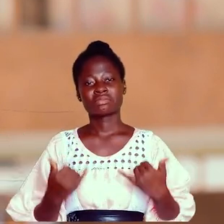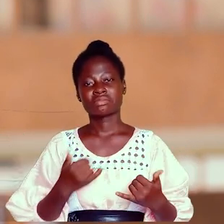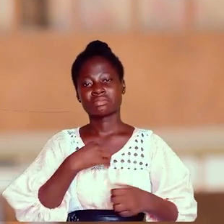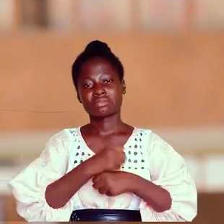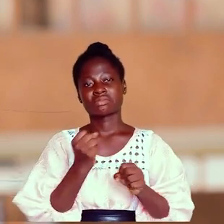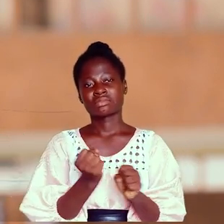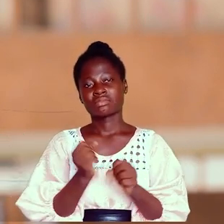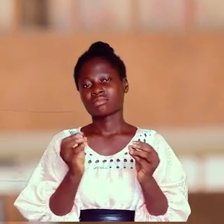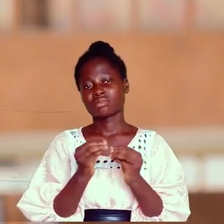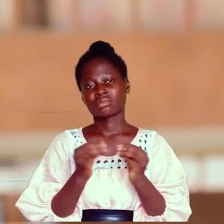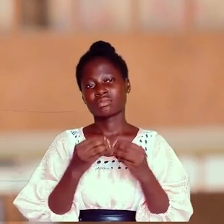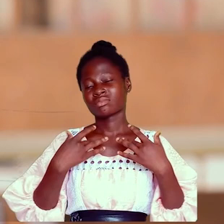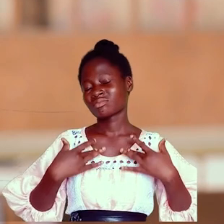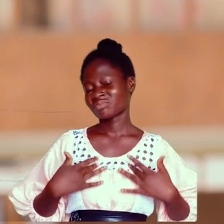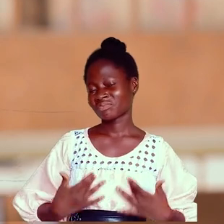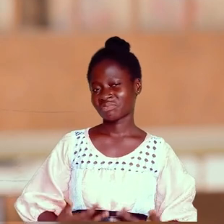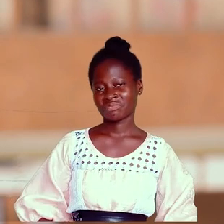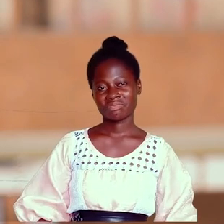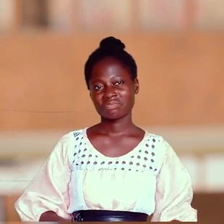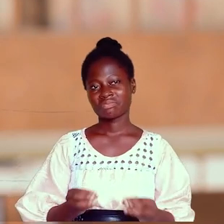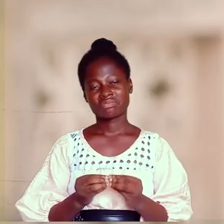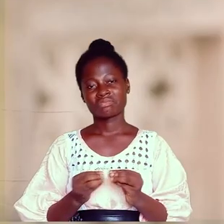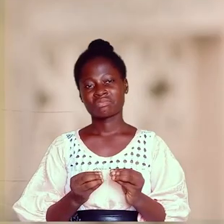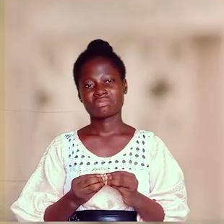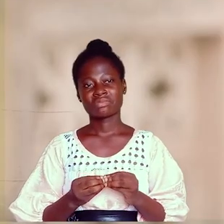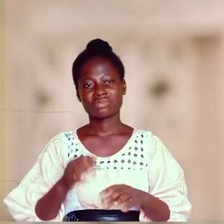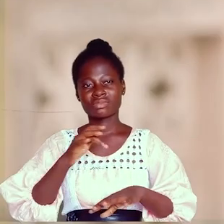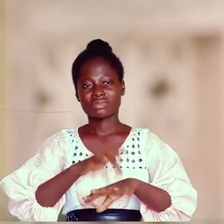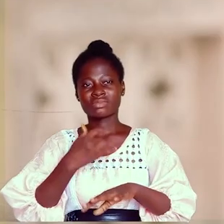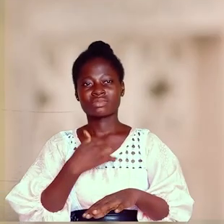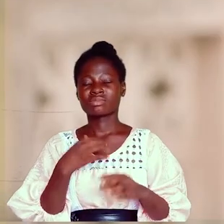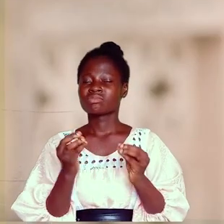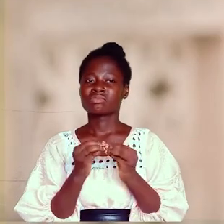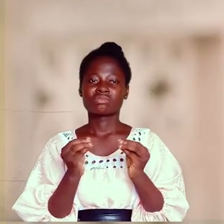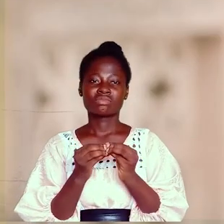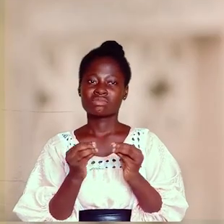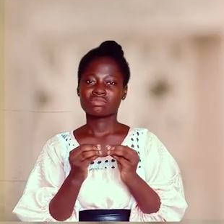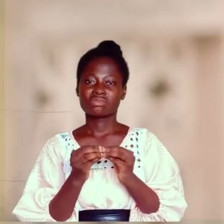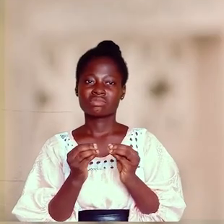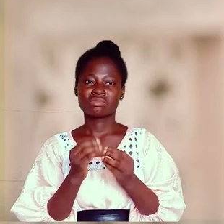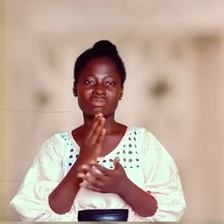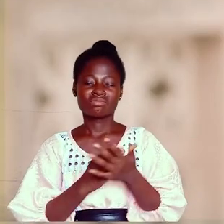through made me more depressive. It affects me a lot because